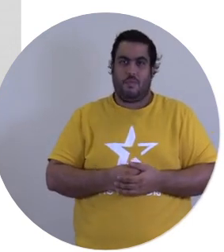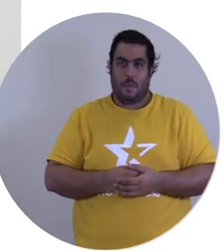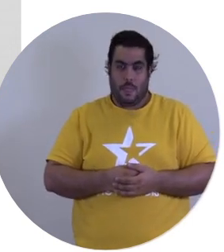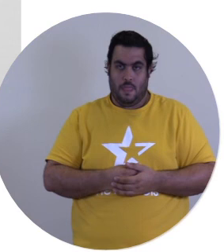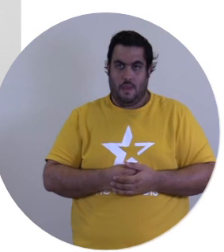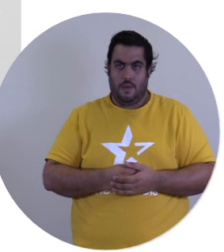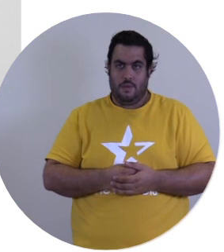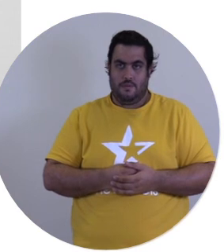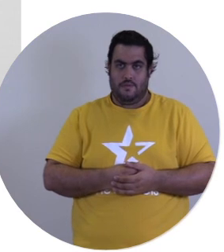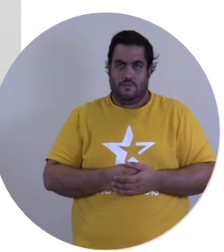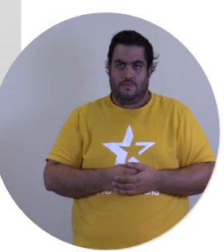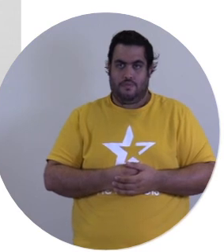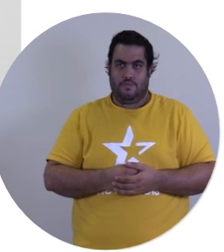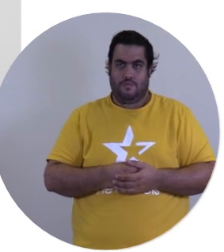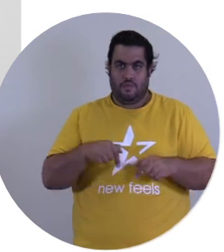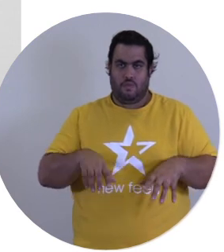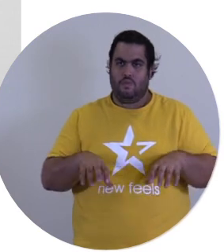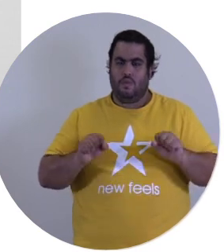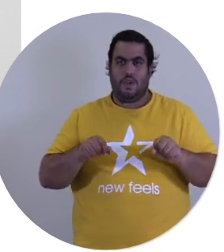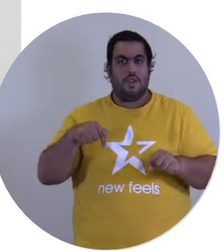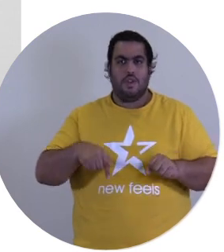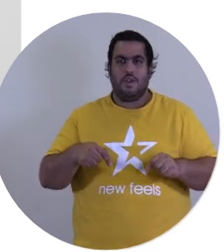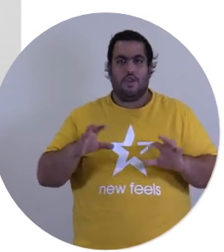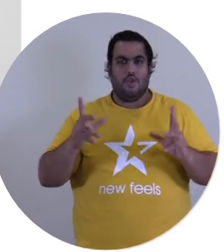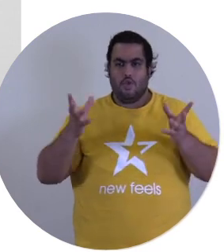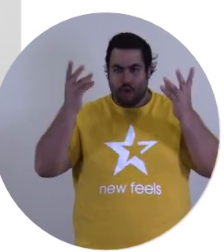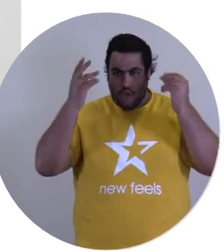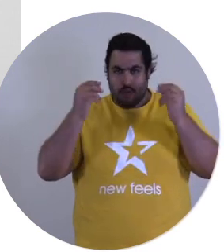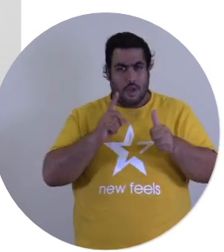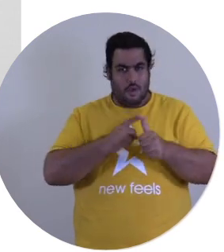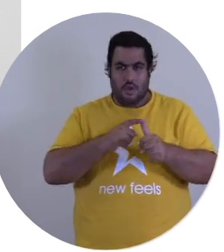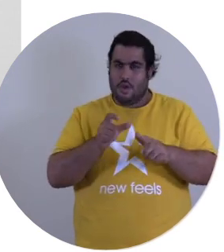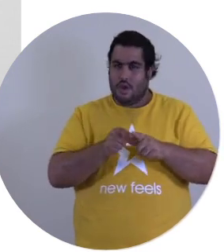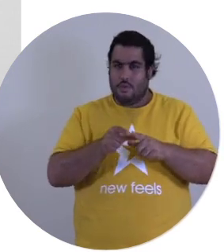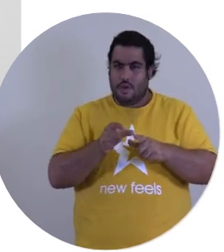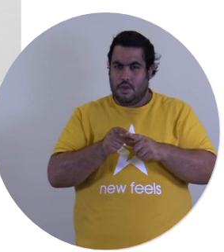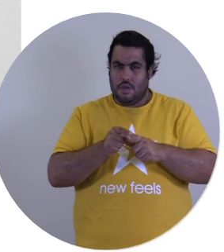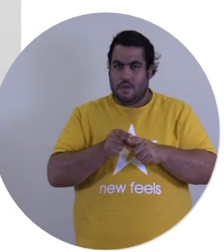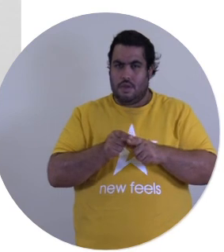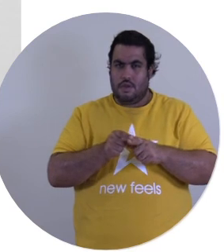this episode, we learned how to use the new vocabulary items in